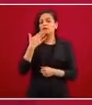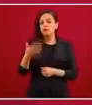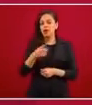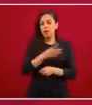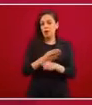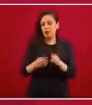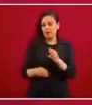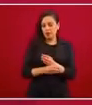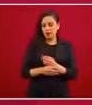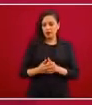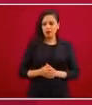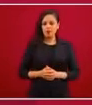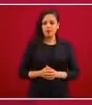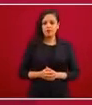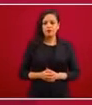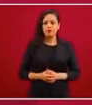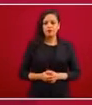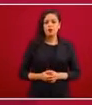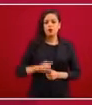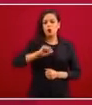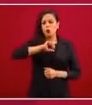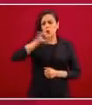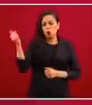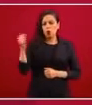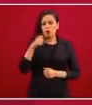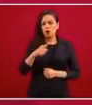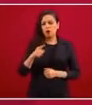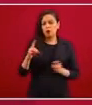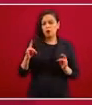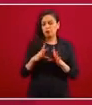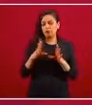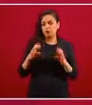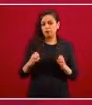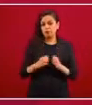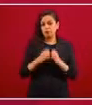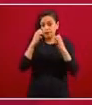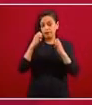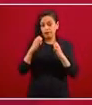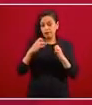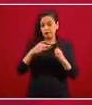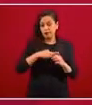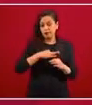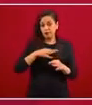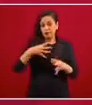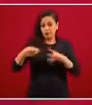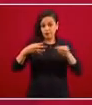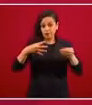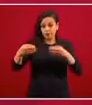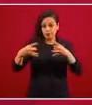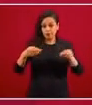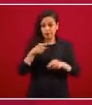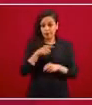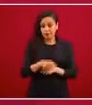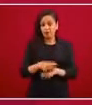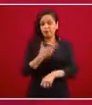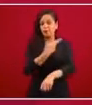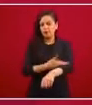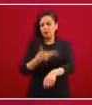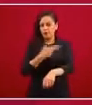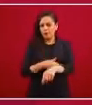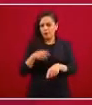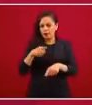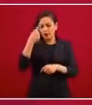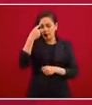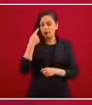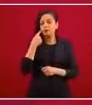and it happens all over the world, and it happens in Mexico, that sometimes in the face of an emergency we have